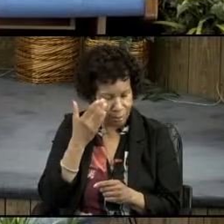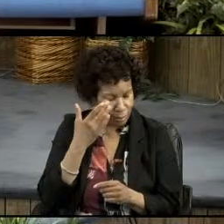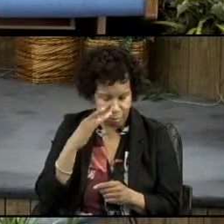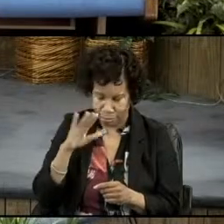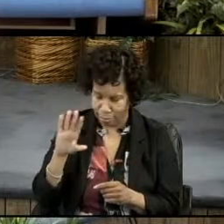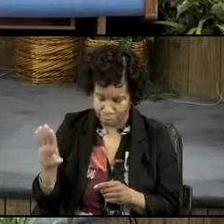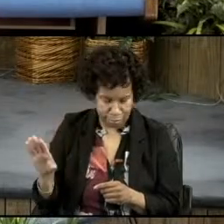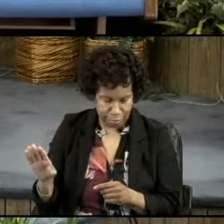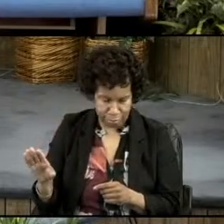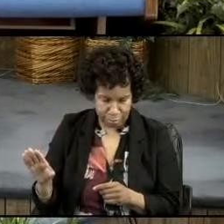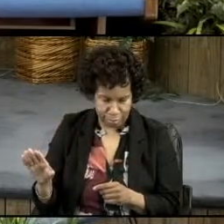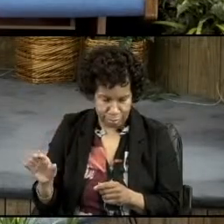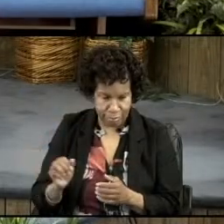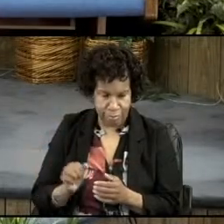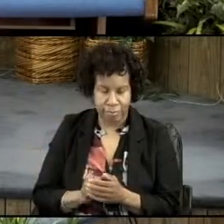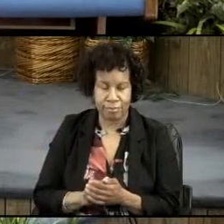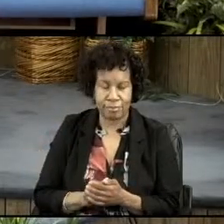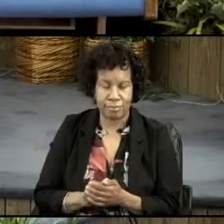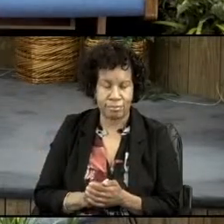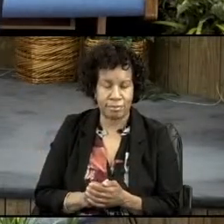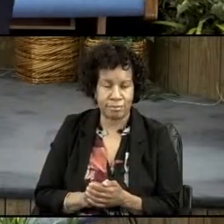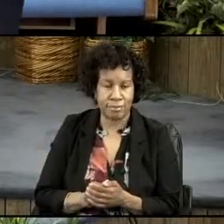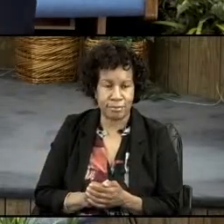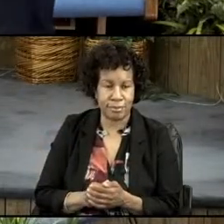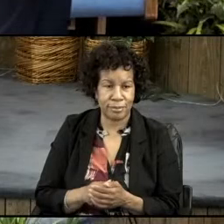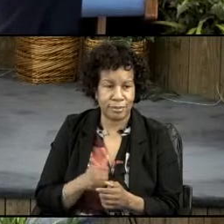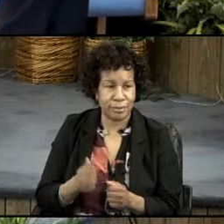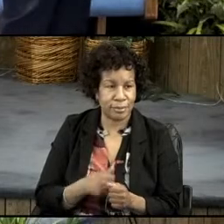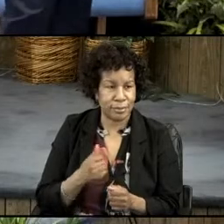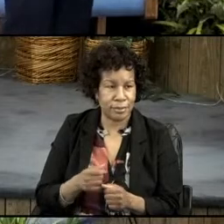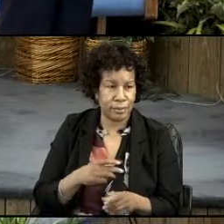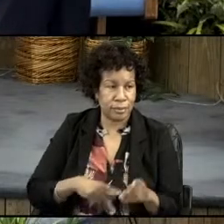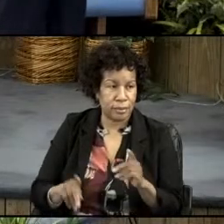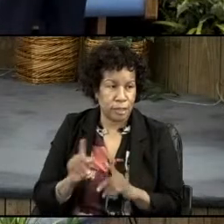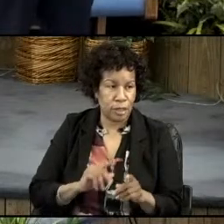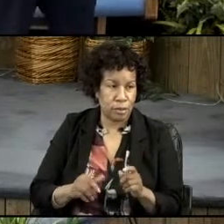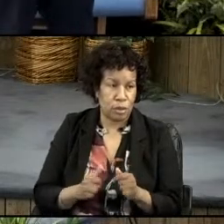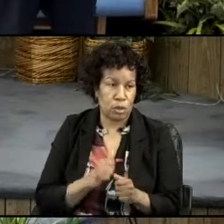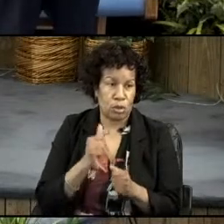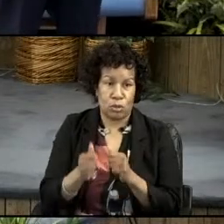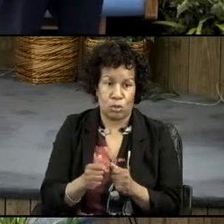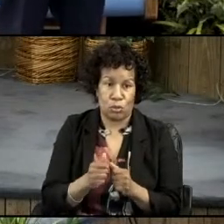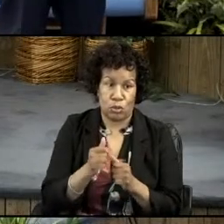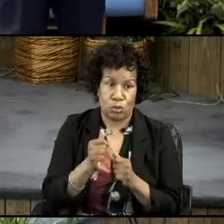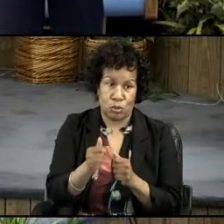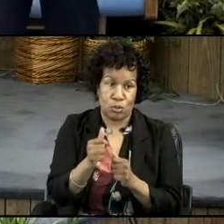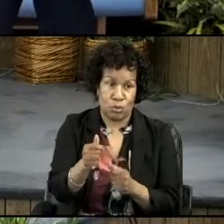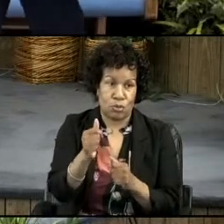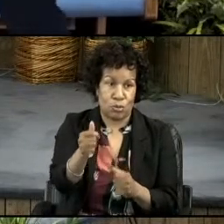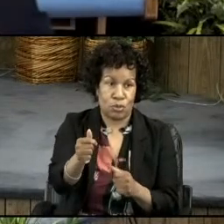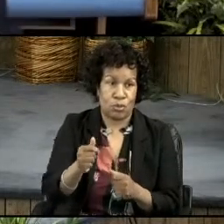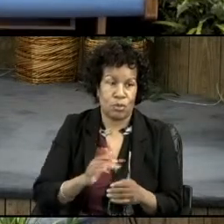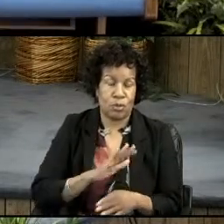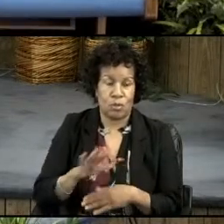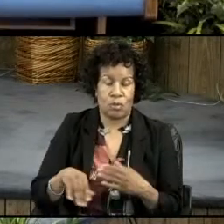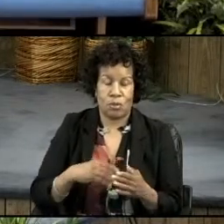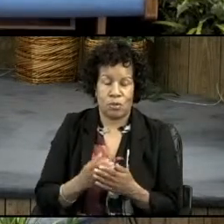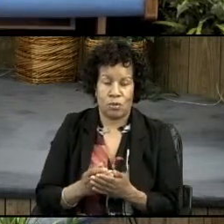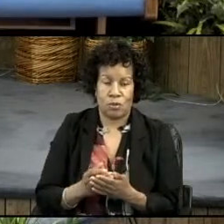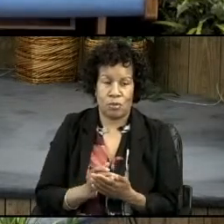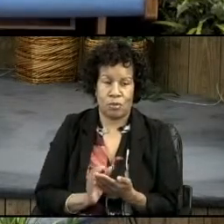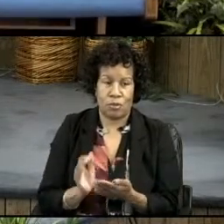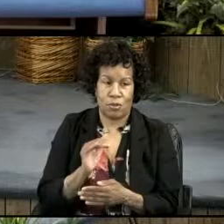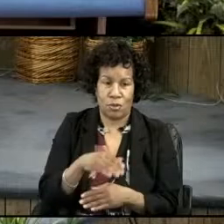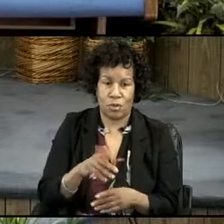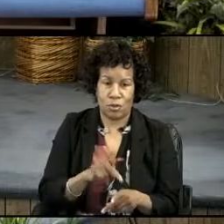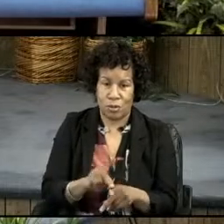ever seen somebody running for no reason? Everybody running in different directions. You done left your baby. You done left your little brother. The baby in the